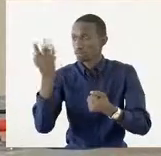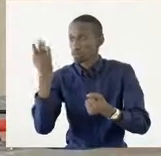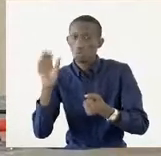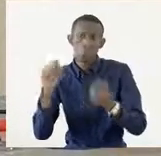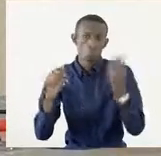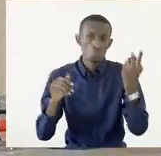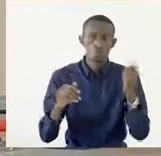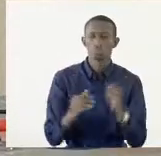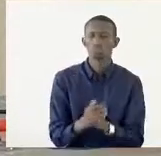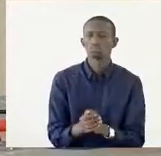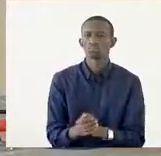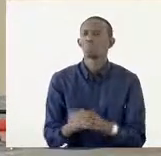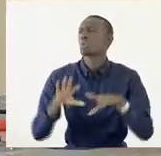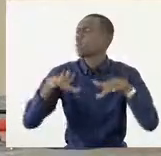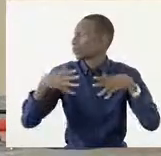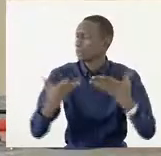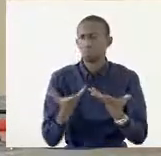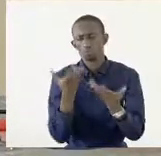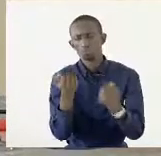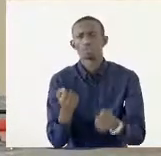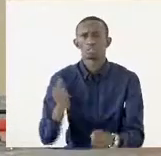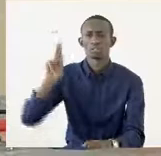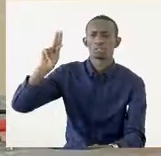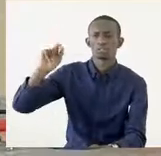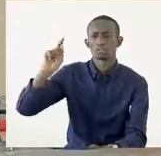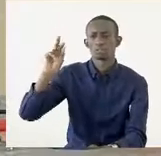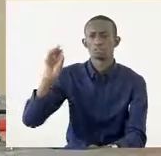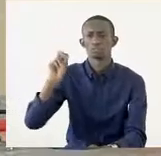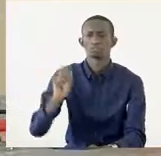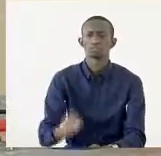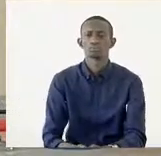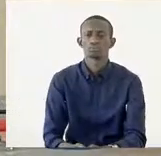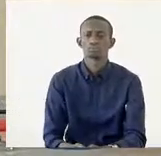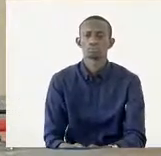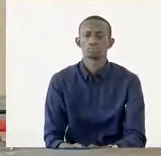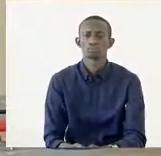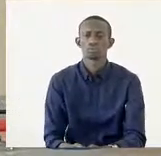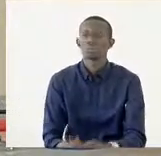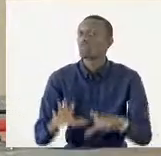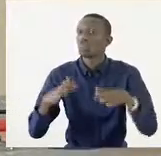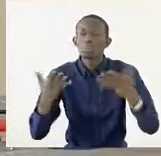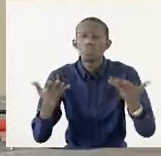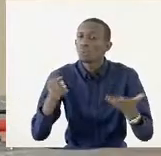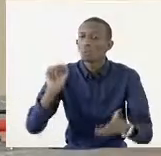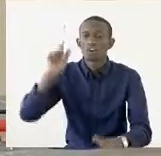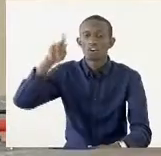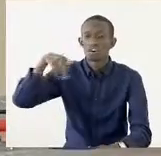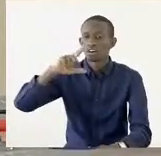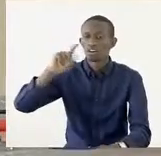ketone as well. It may be a ketone, and whether aliphatic